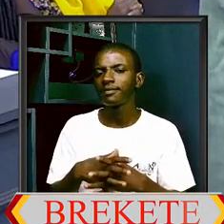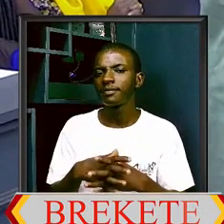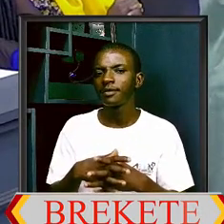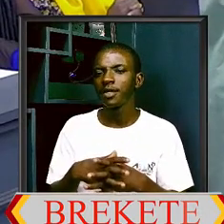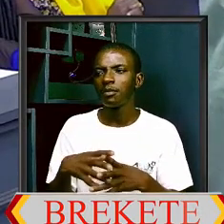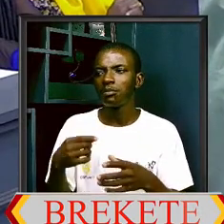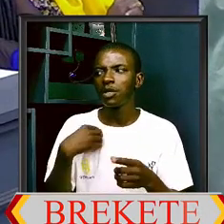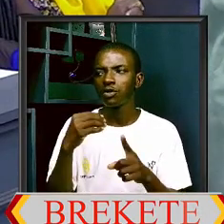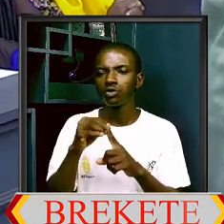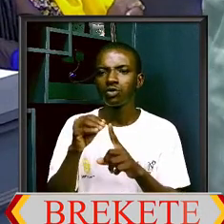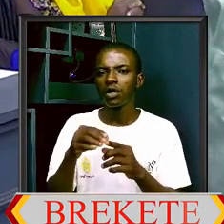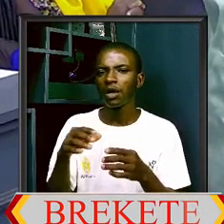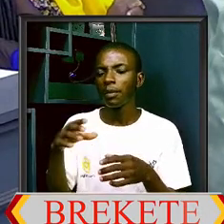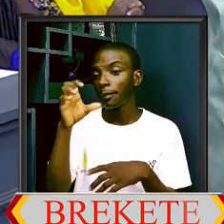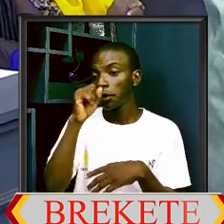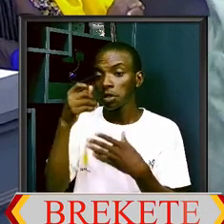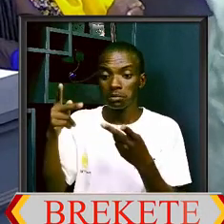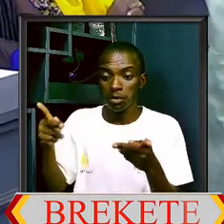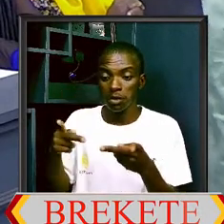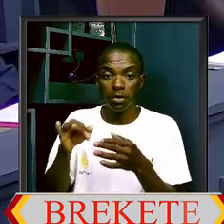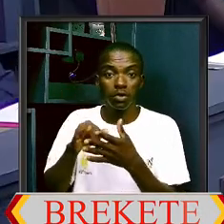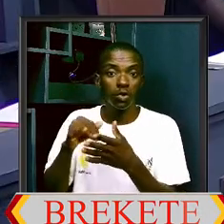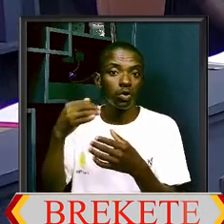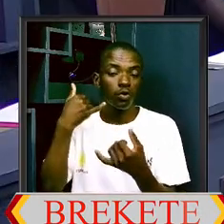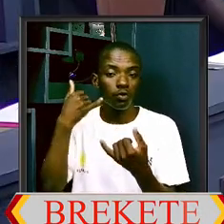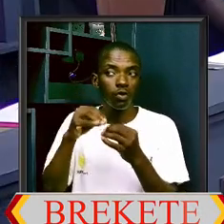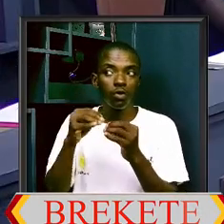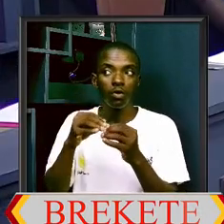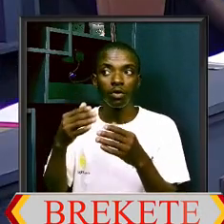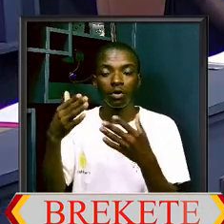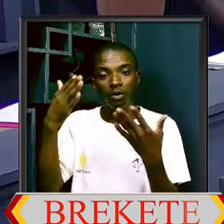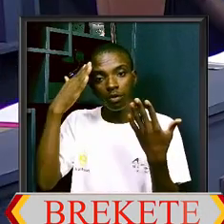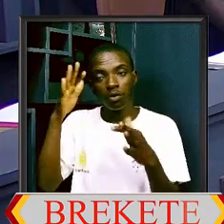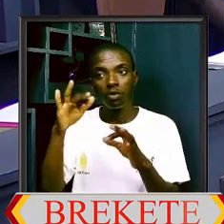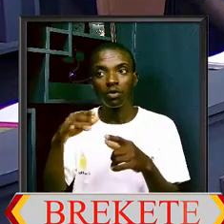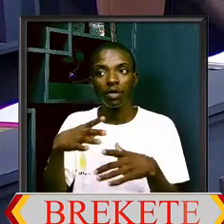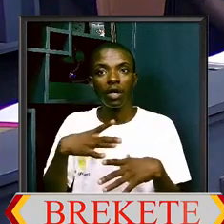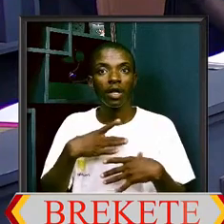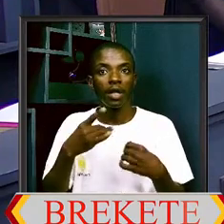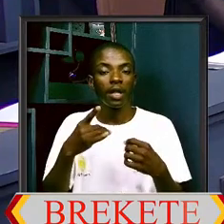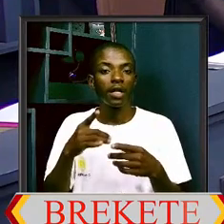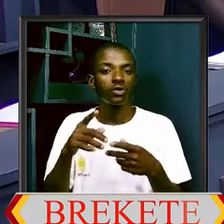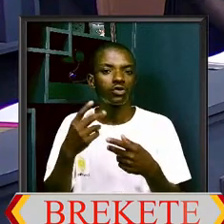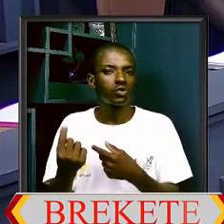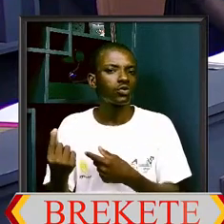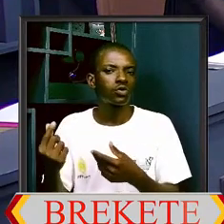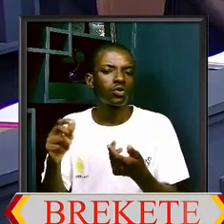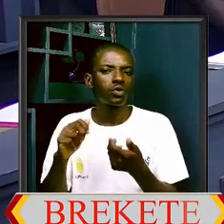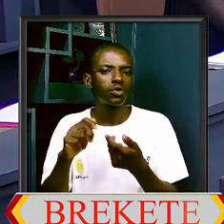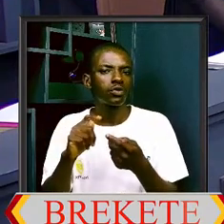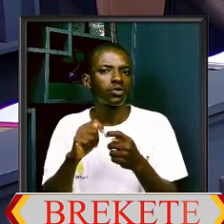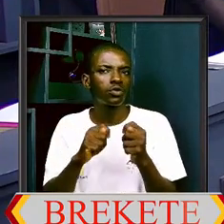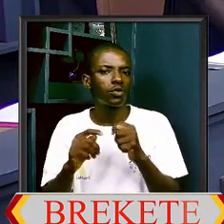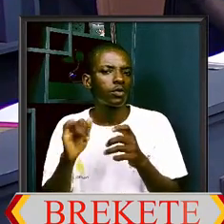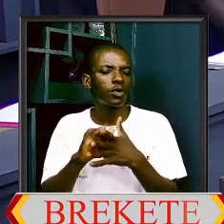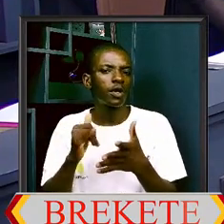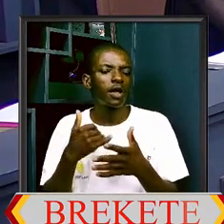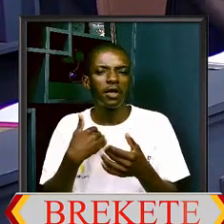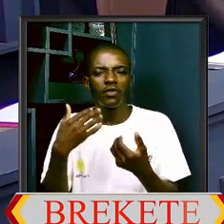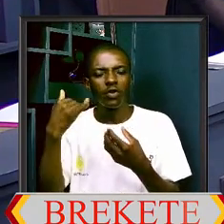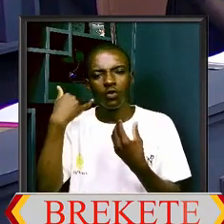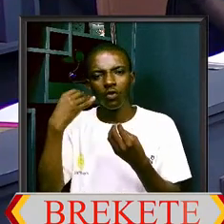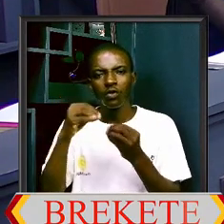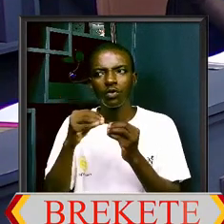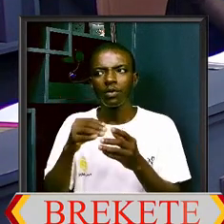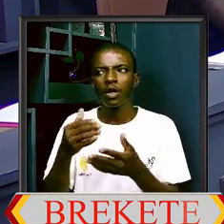yes I don't misplace your number I don't know say this man with the life small small trouble get your number consultant Ike I